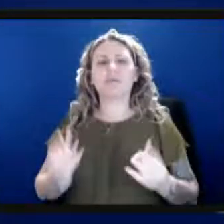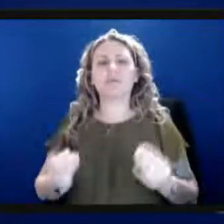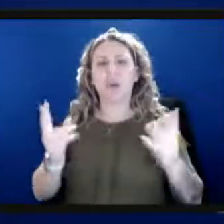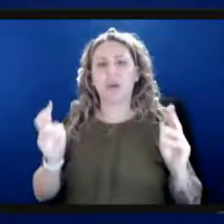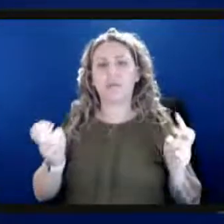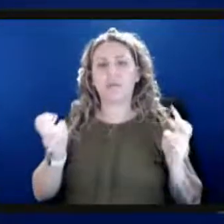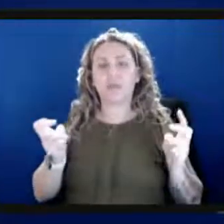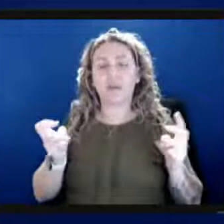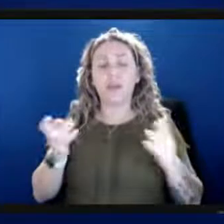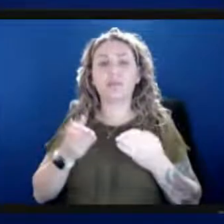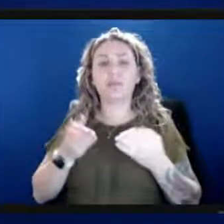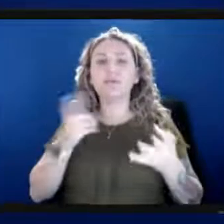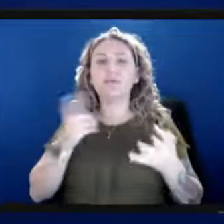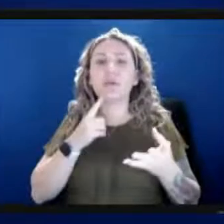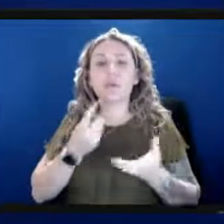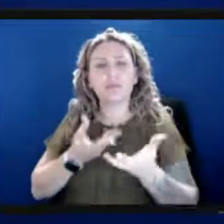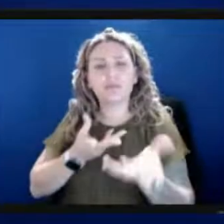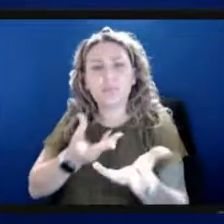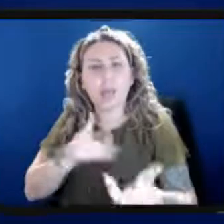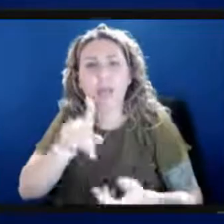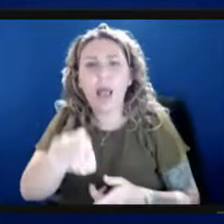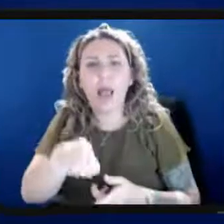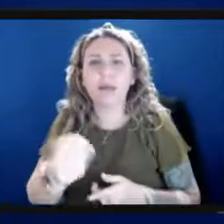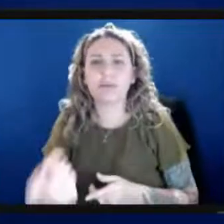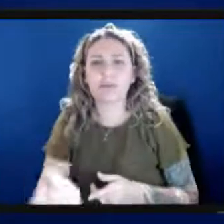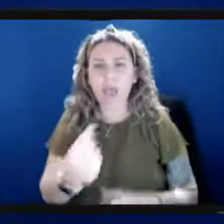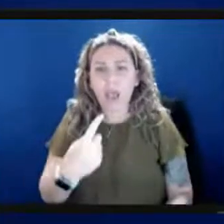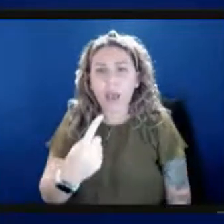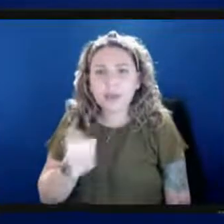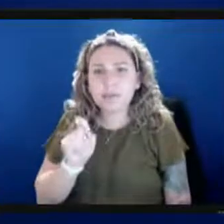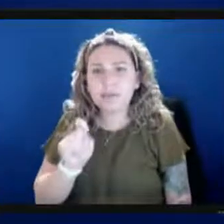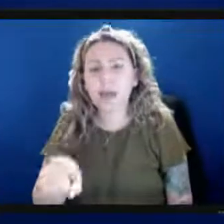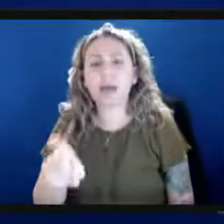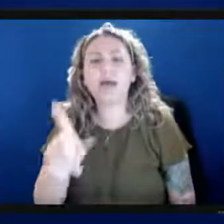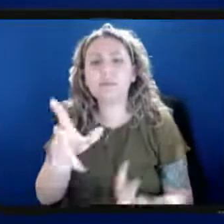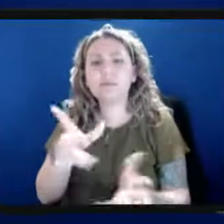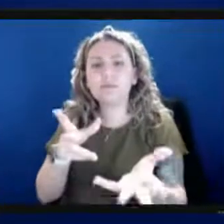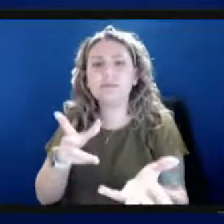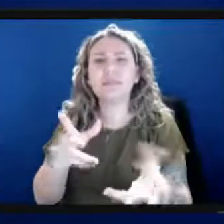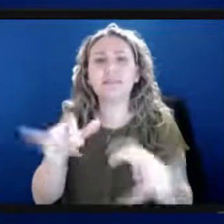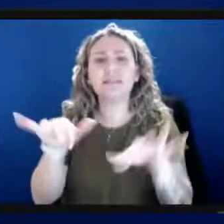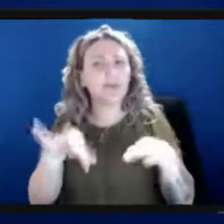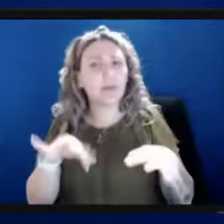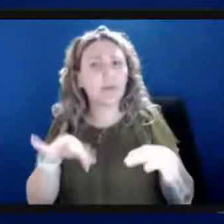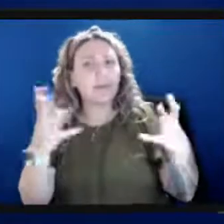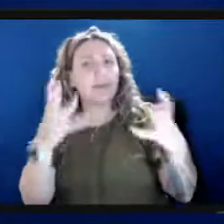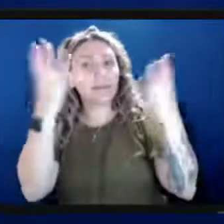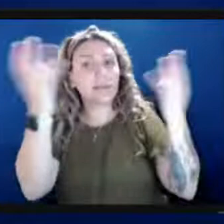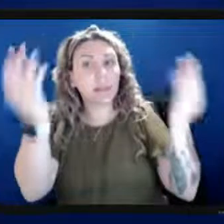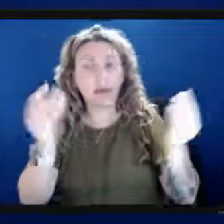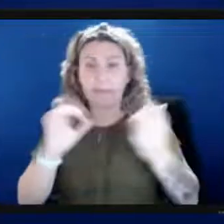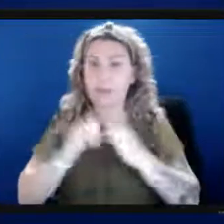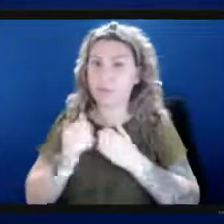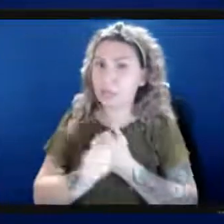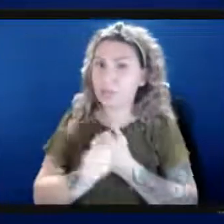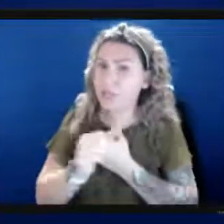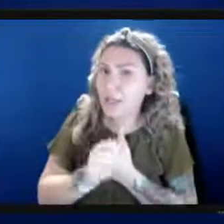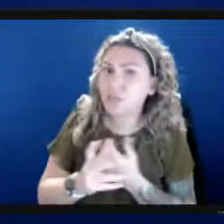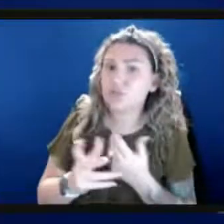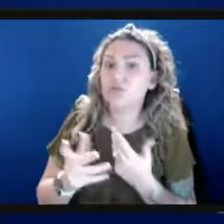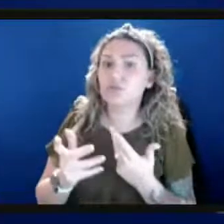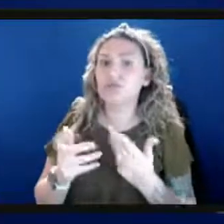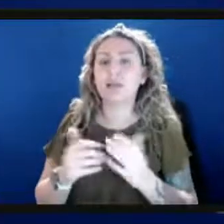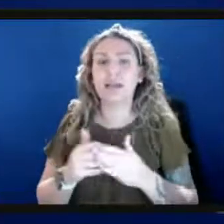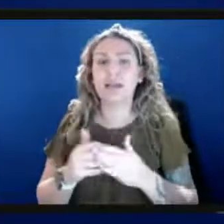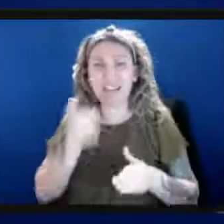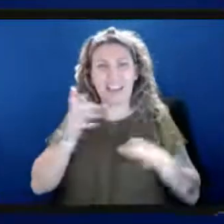conversation with the kiddos and just telling them about what is out there and how dangerous it is, and that not passing a judgment. I think that's